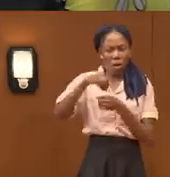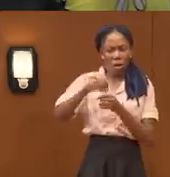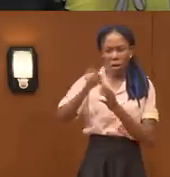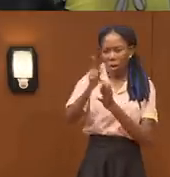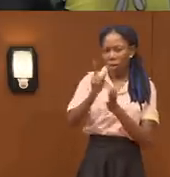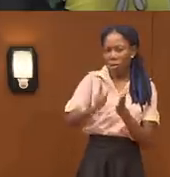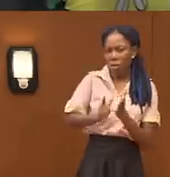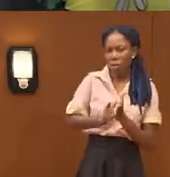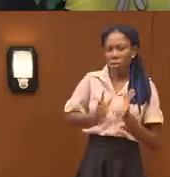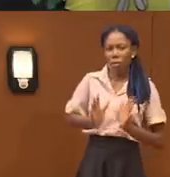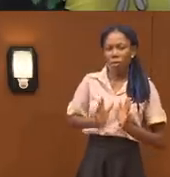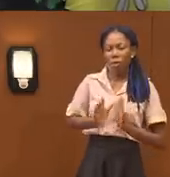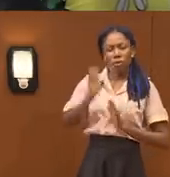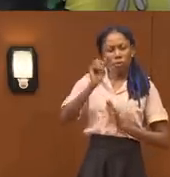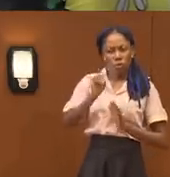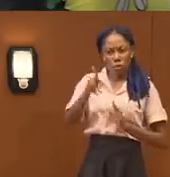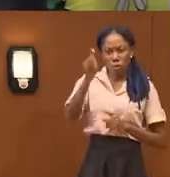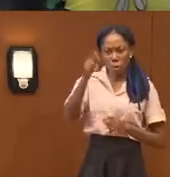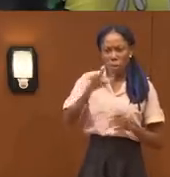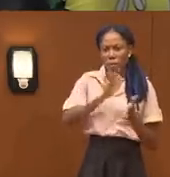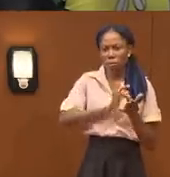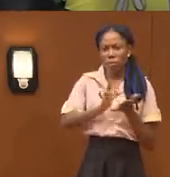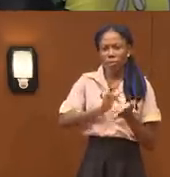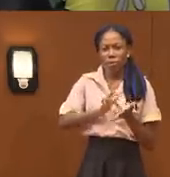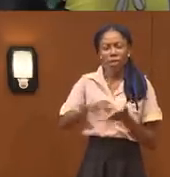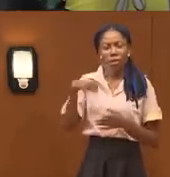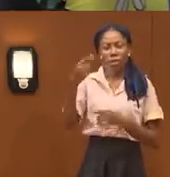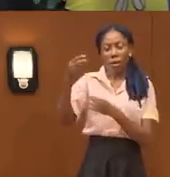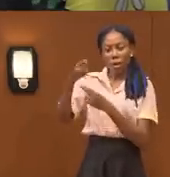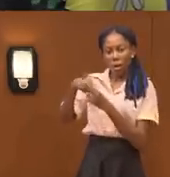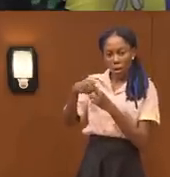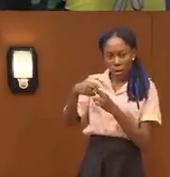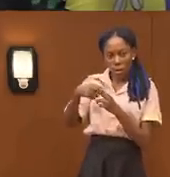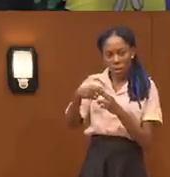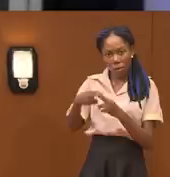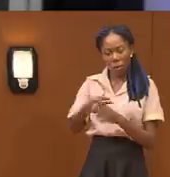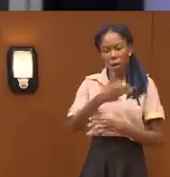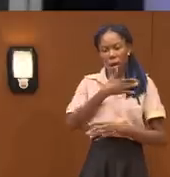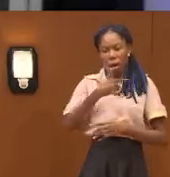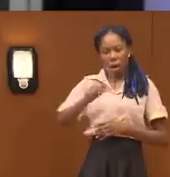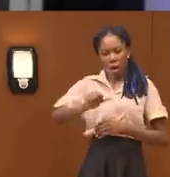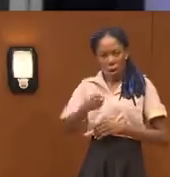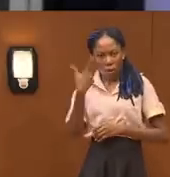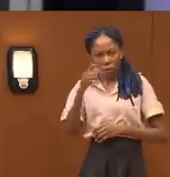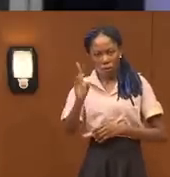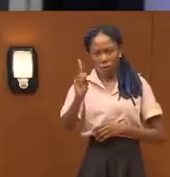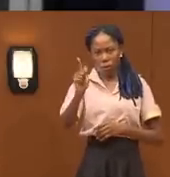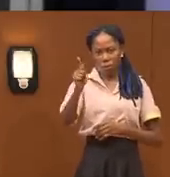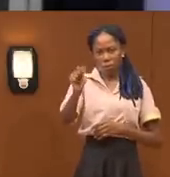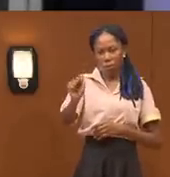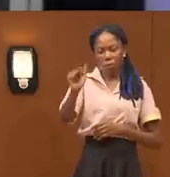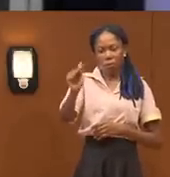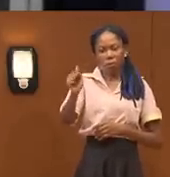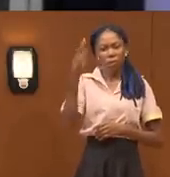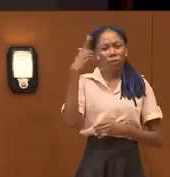why when you calculate the rent, then you calculate on prorata basis the number of days that